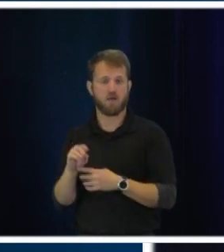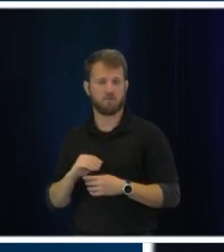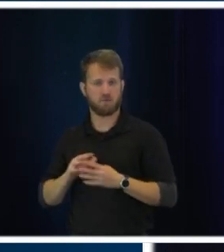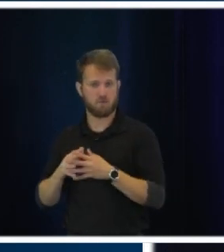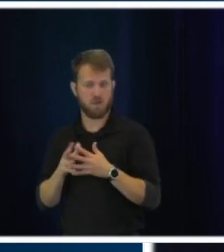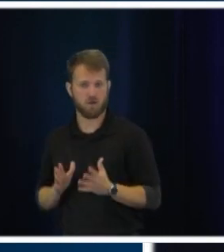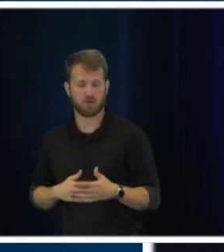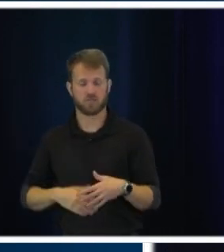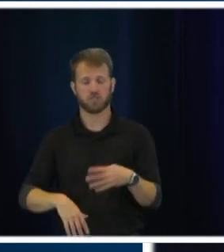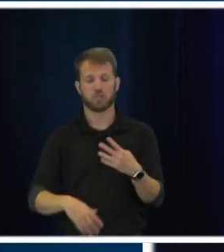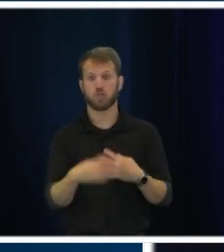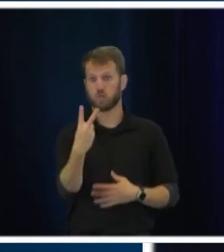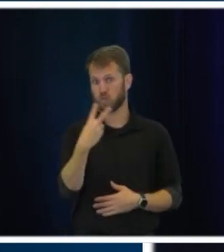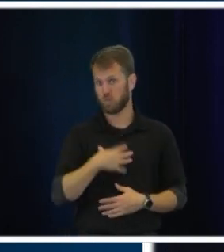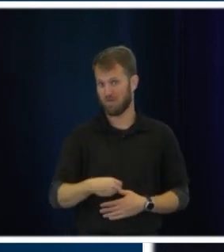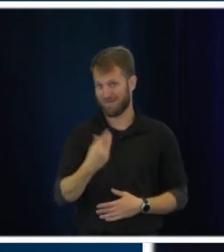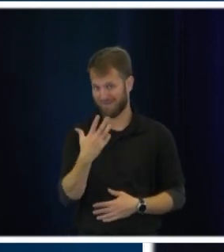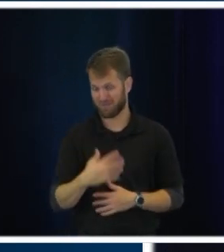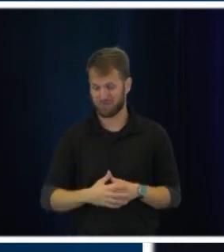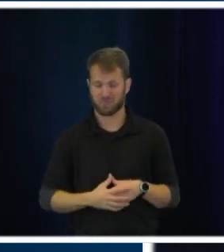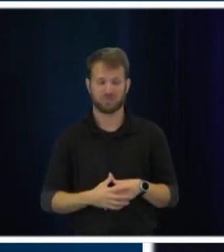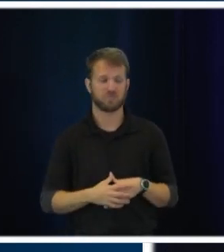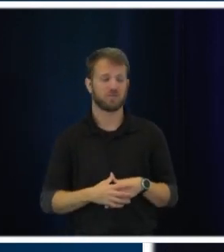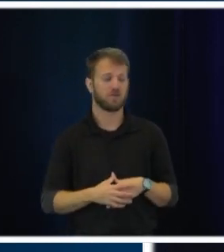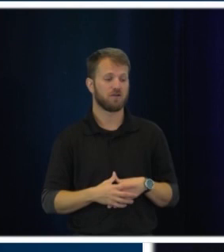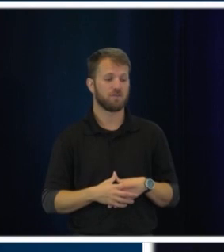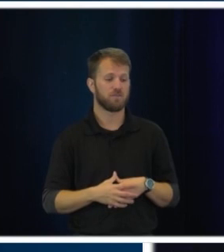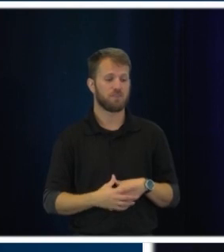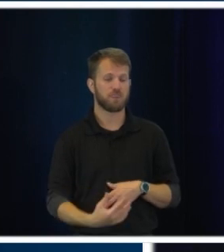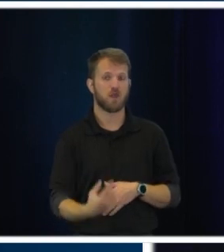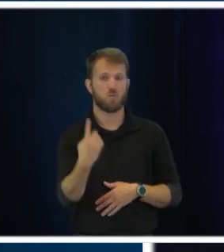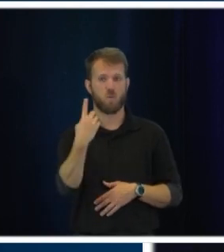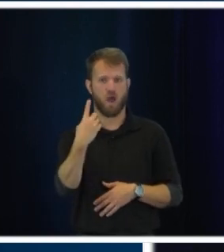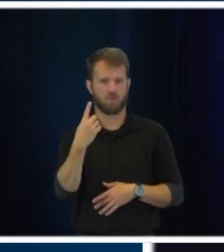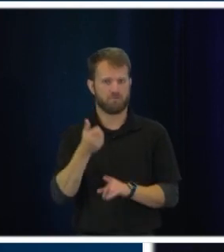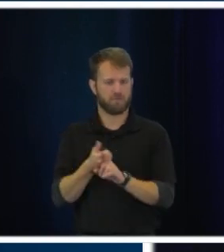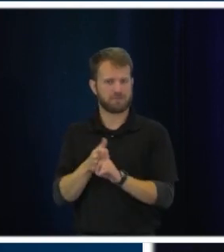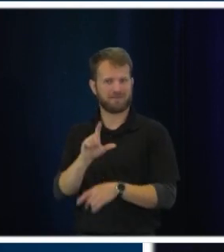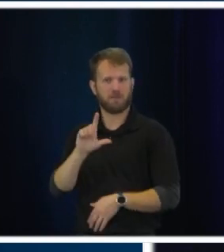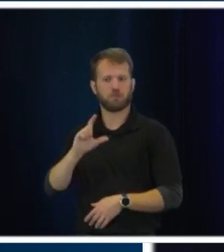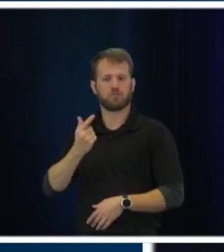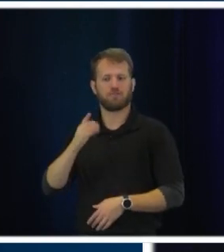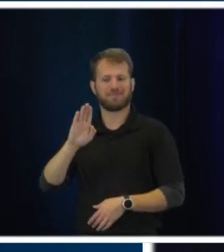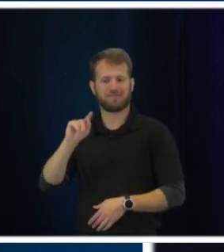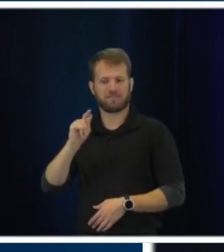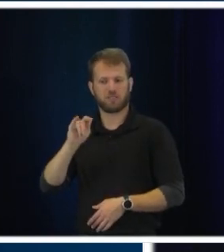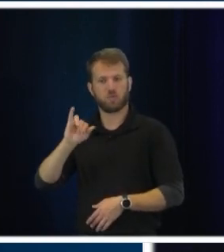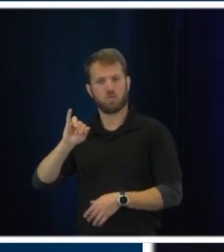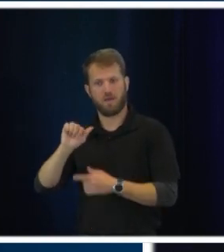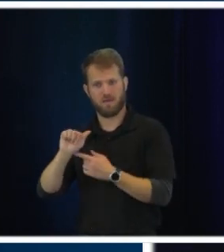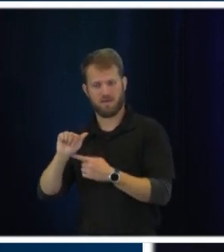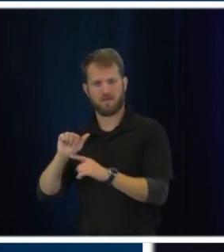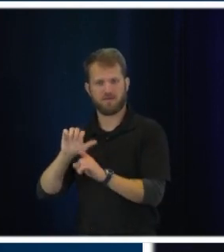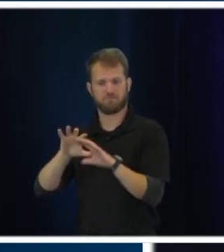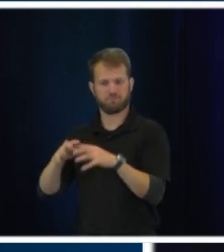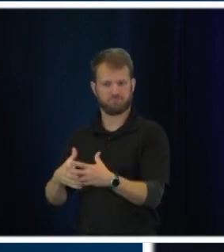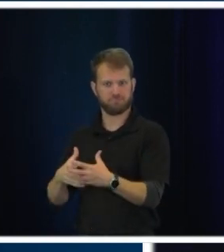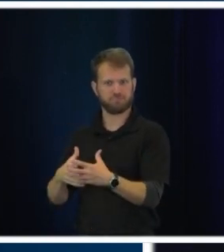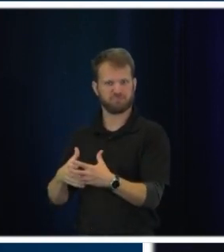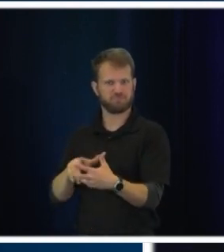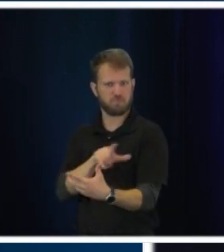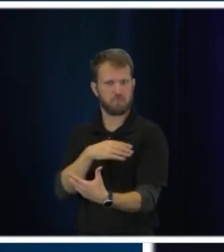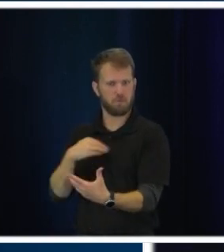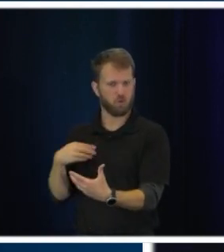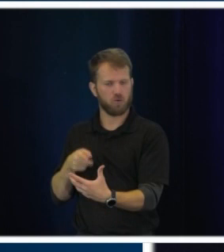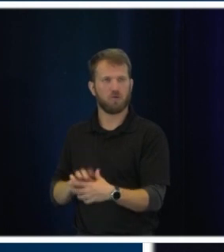two Caucasians. I have one from the LGBTQ population. I have one